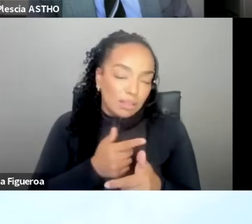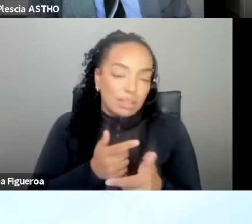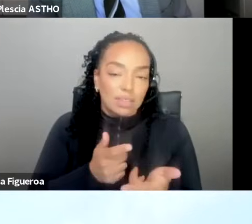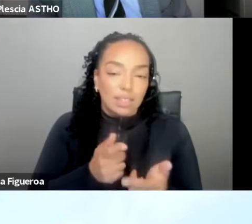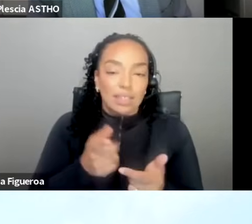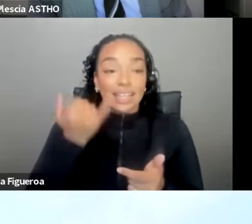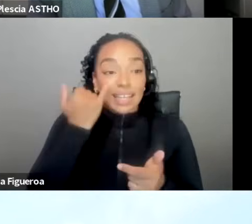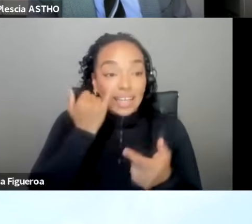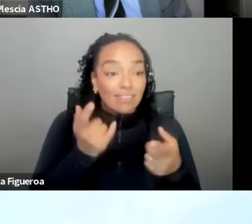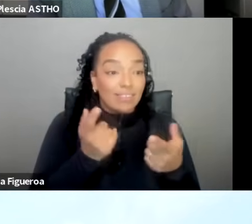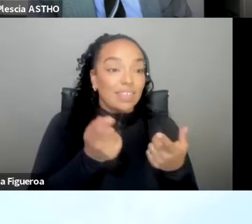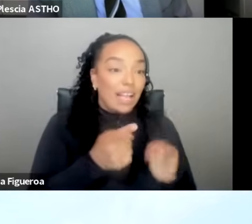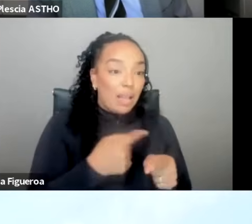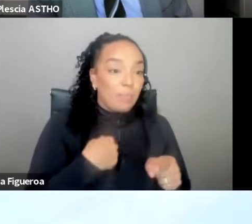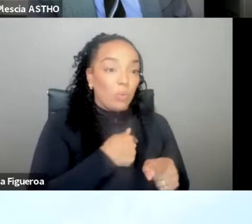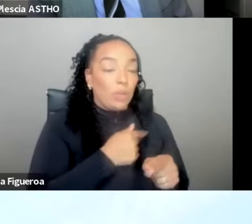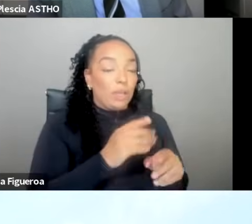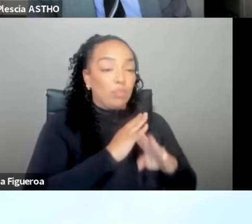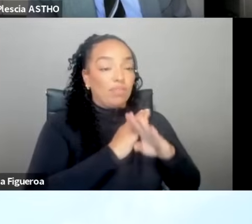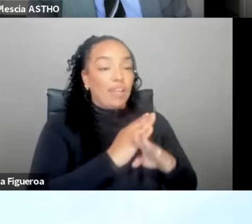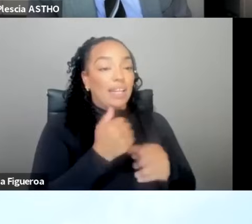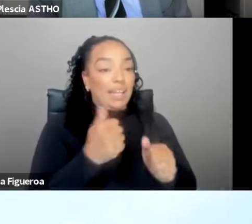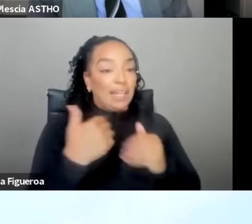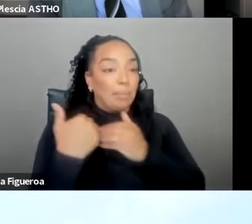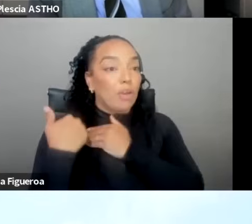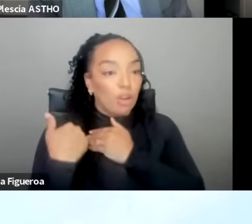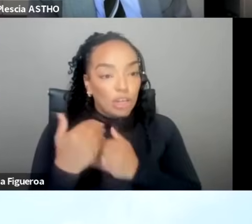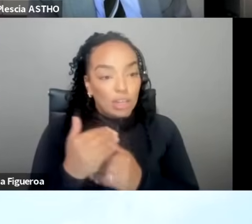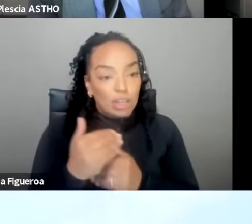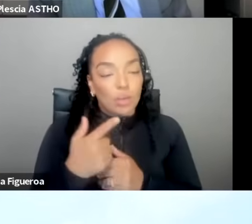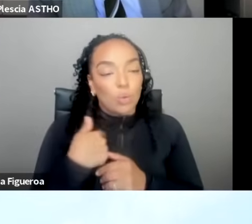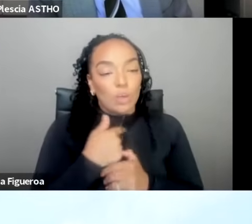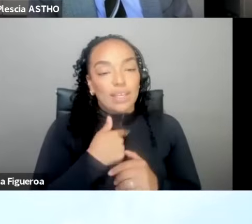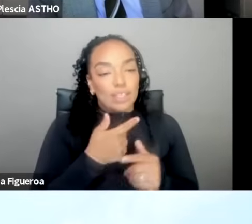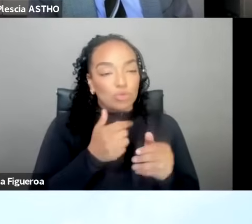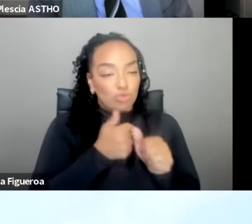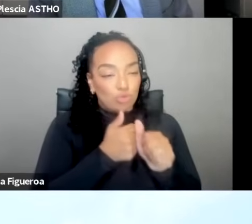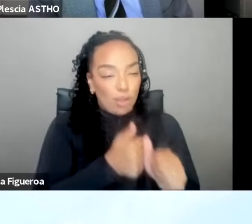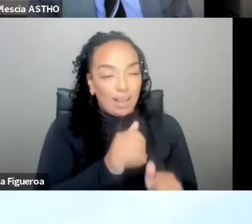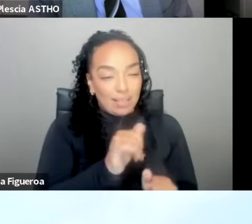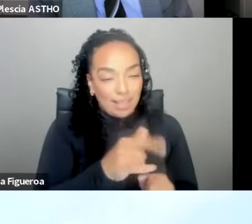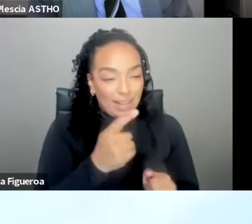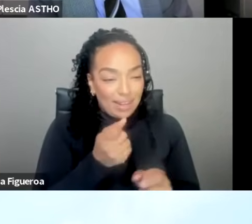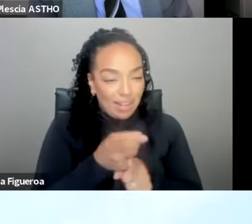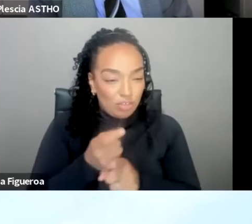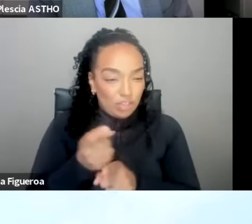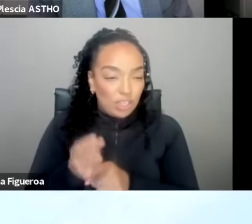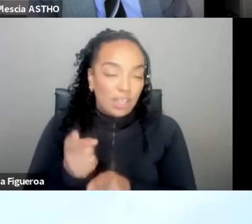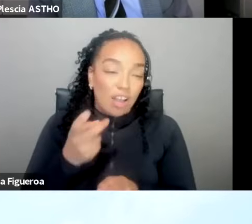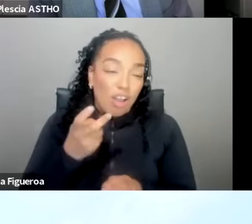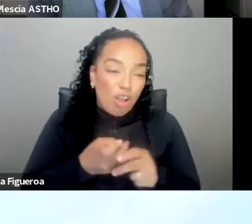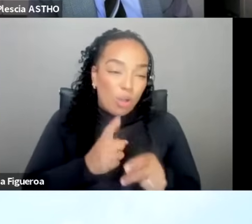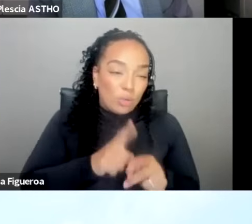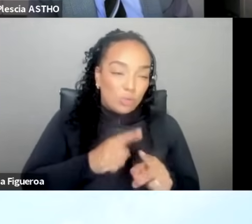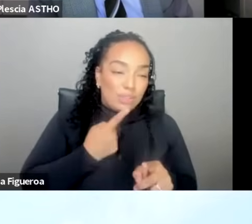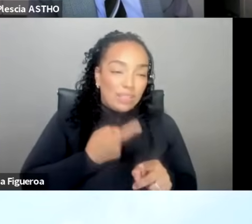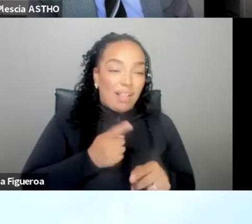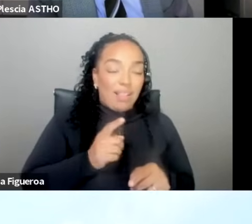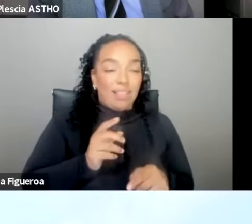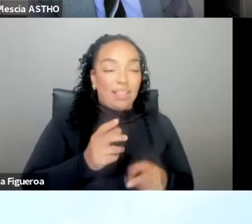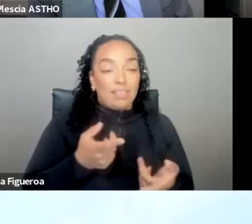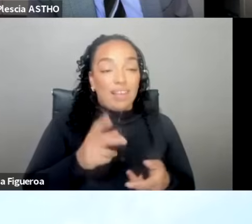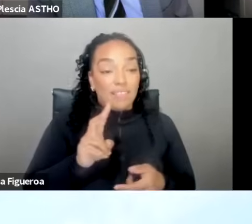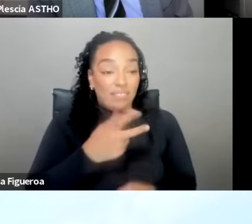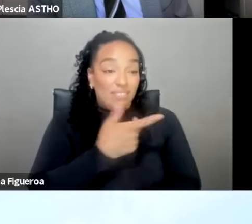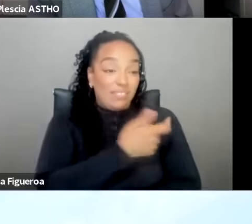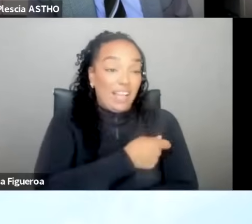where we prevent burden, right? And so we track that every year for seasonal. It's hard to say what a vaccine for H5 might look